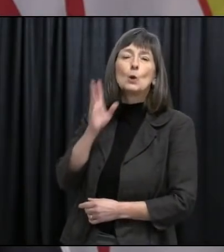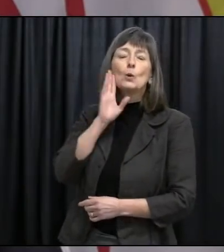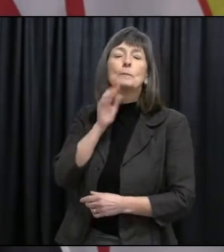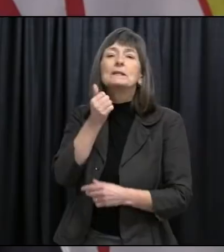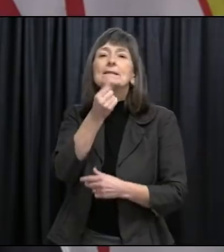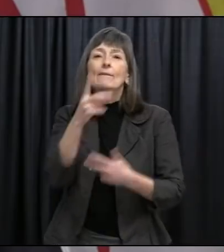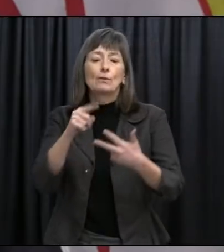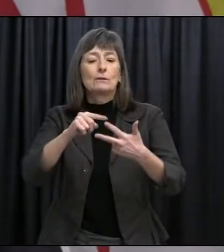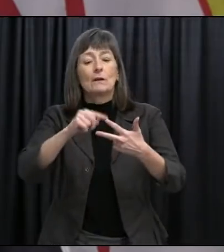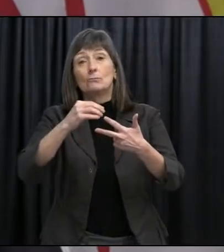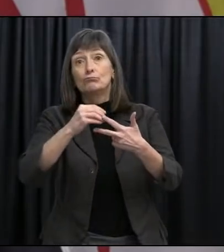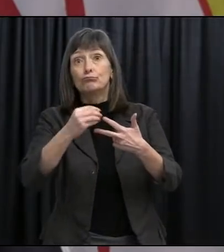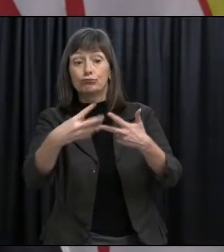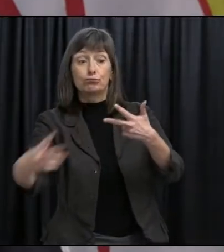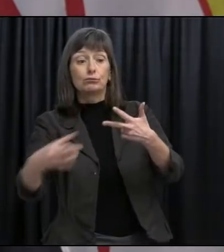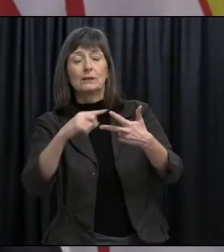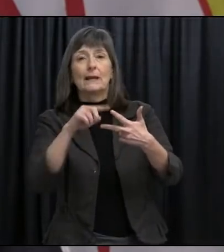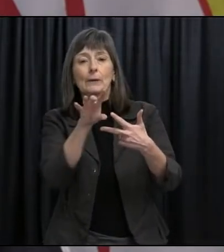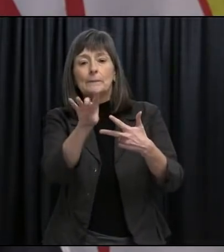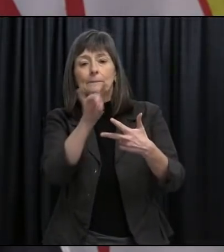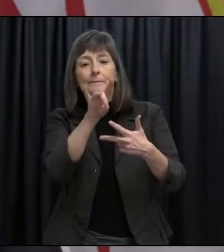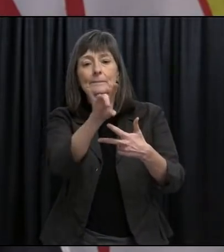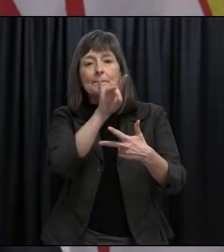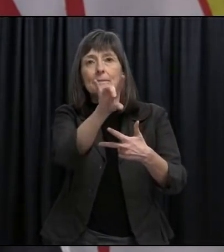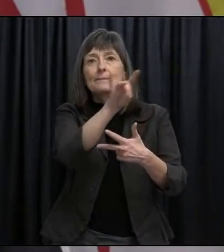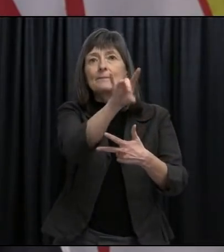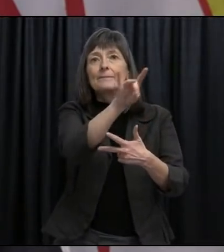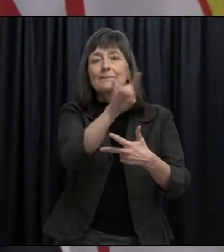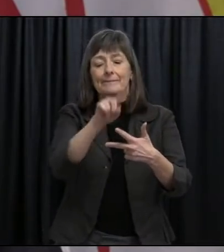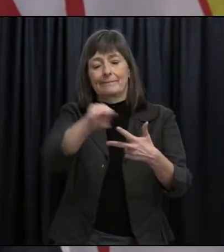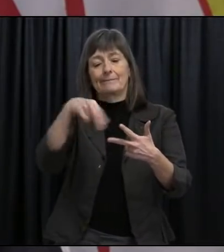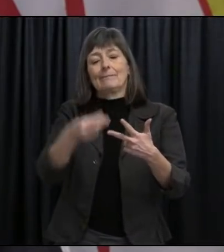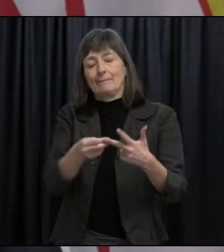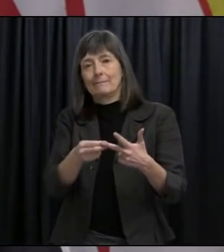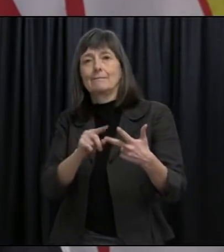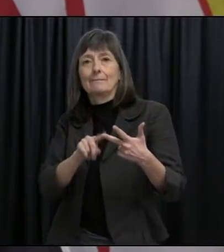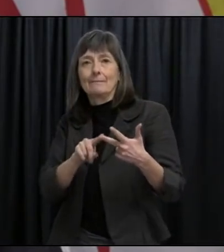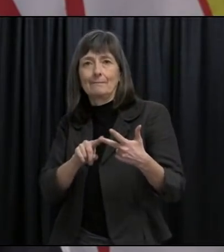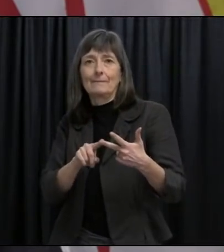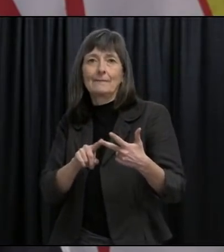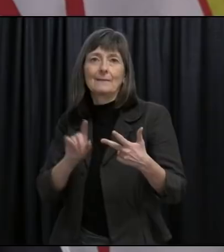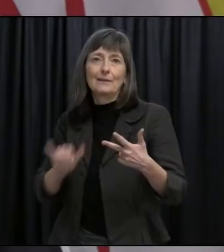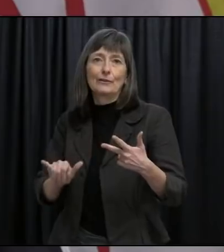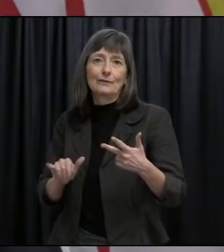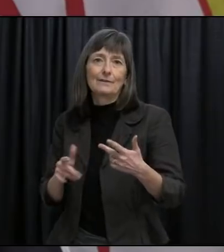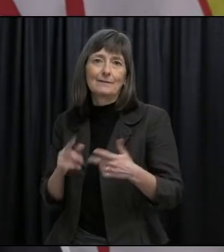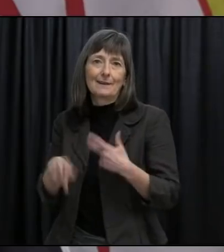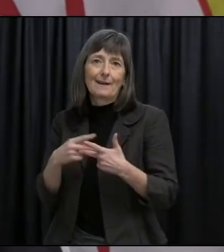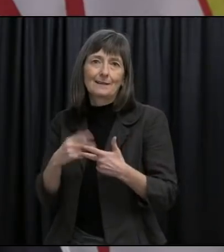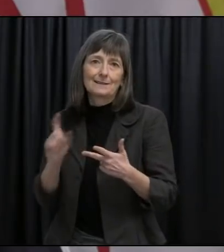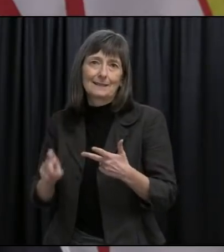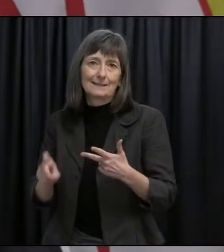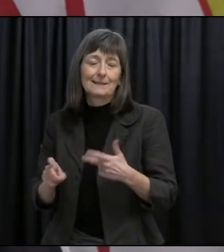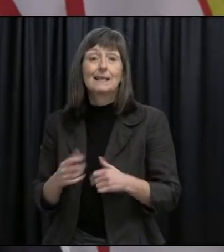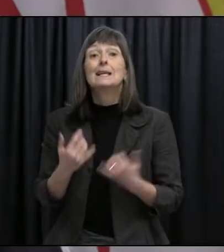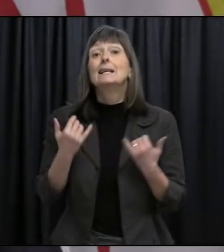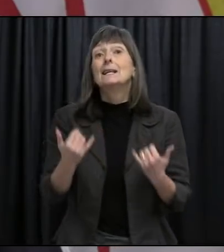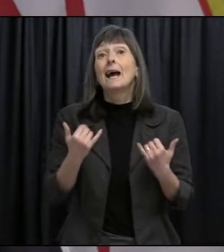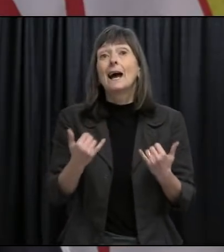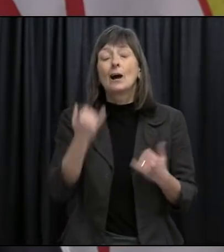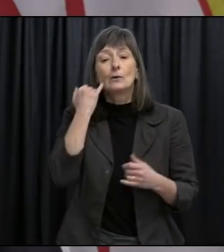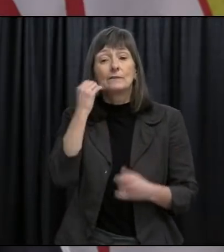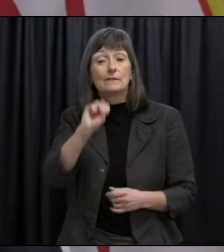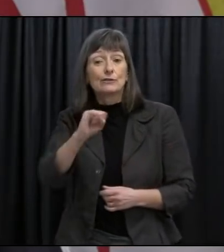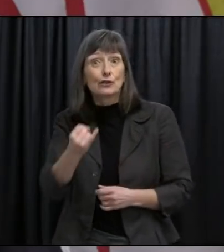selected group that will be running through. We assume now that any case that we have that's popping up in the